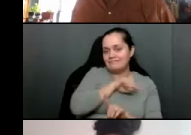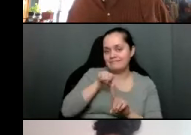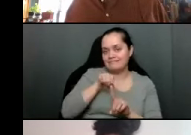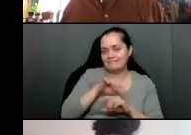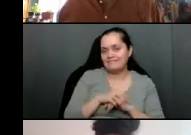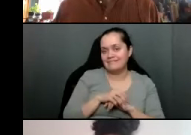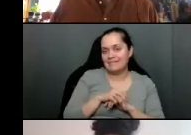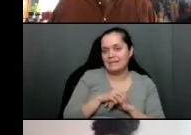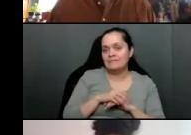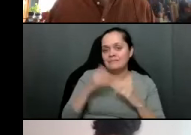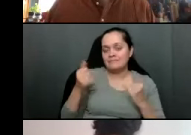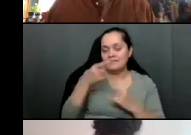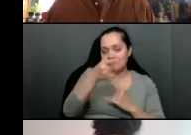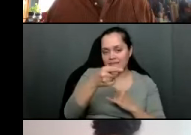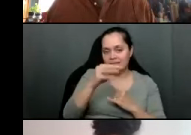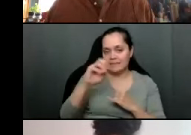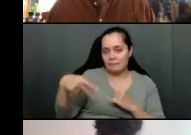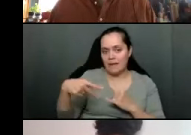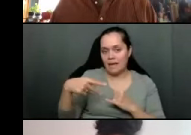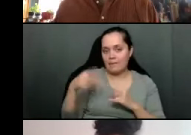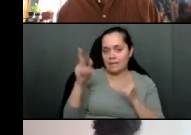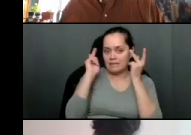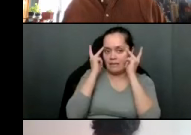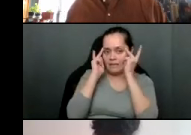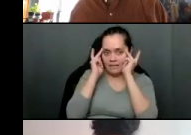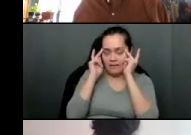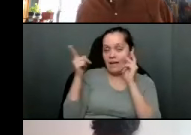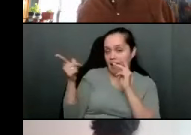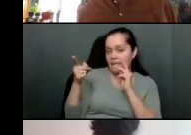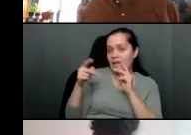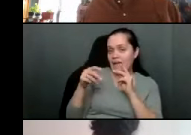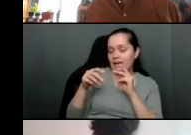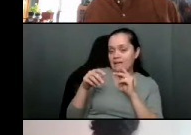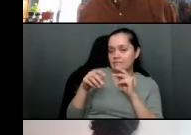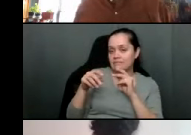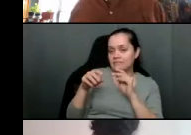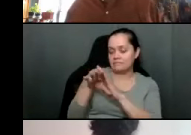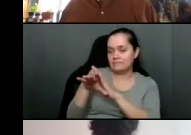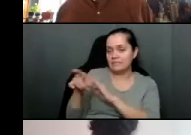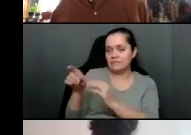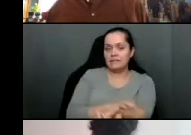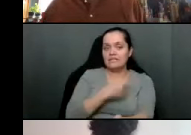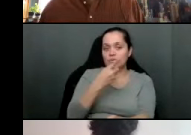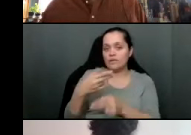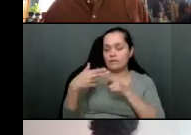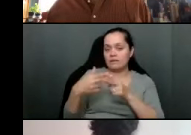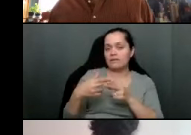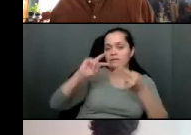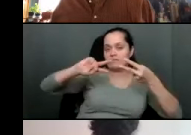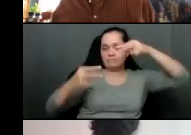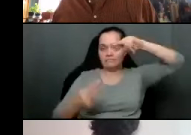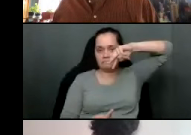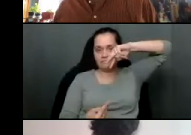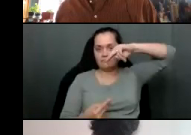All right, this map freaked her out on that clip. It's one of the so-called upside